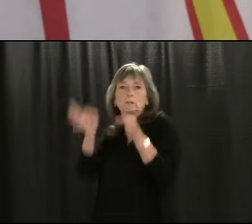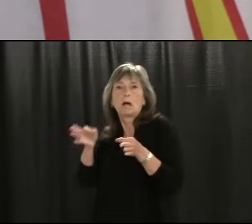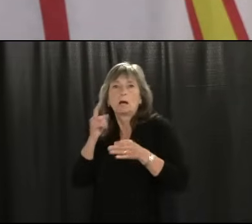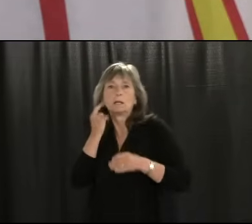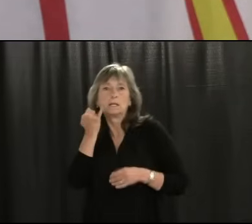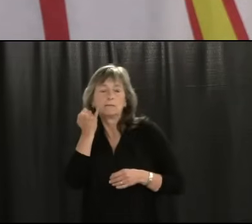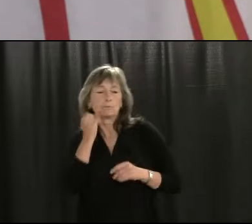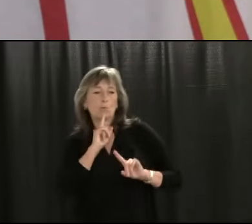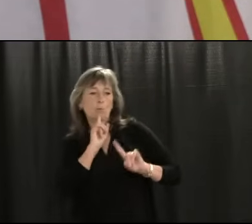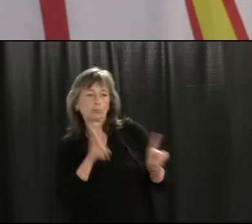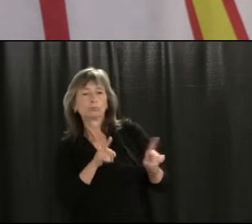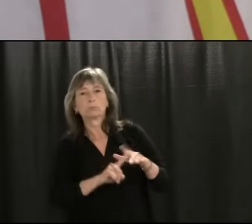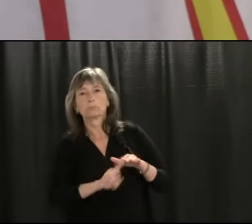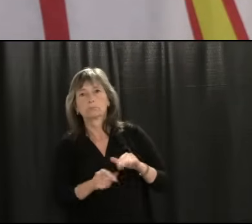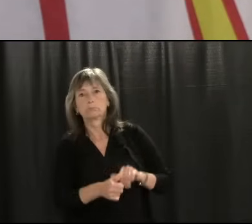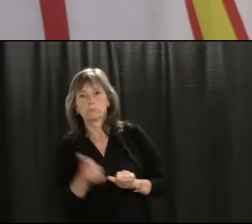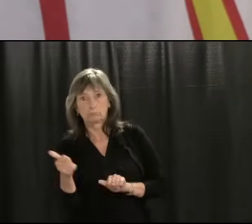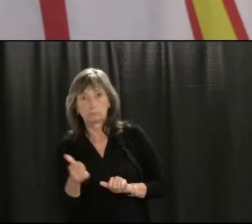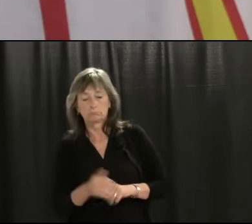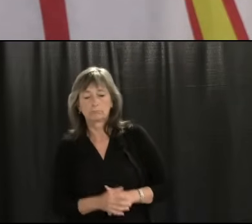made.